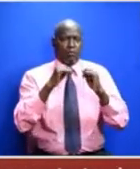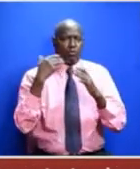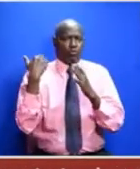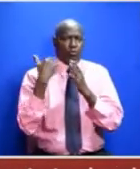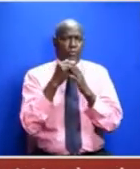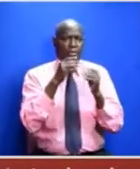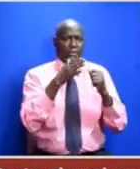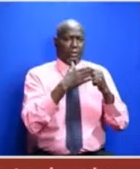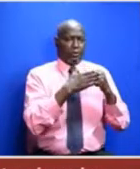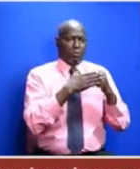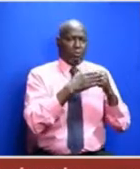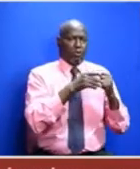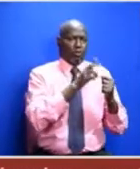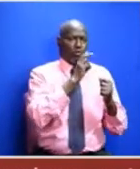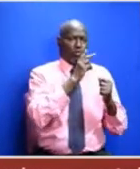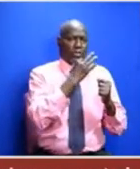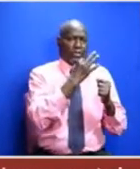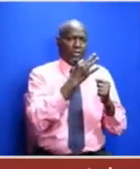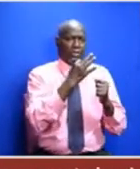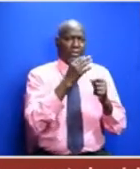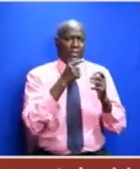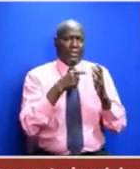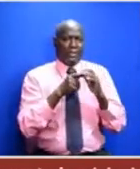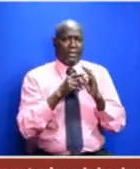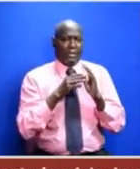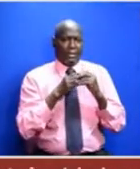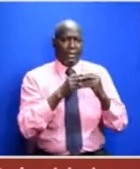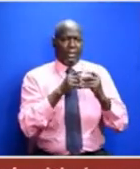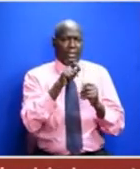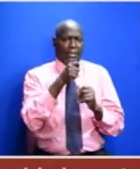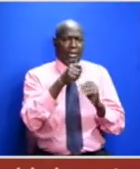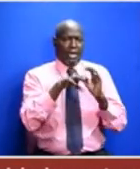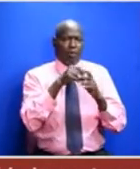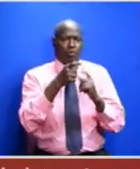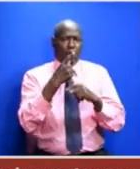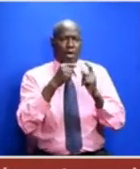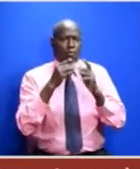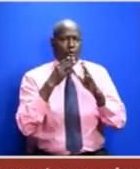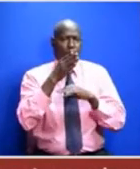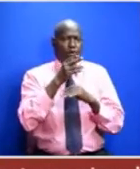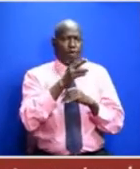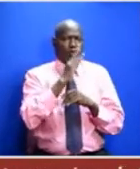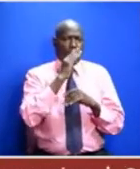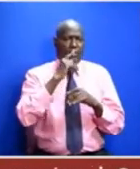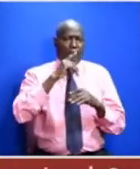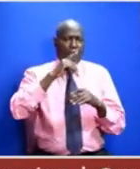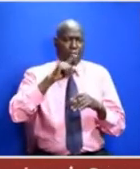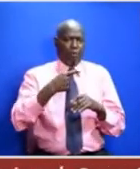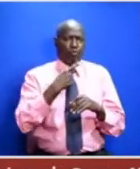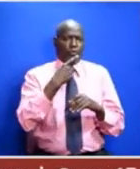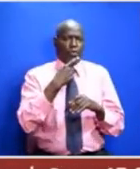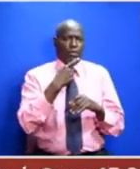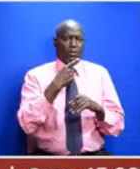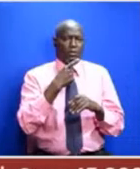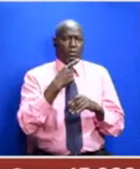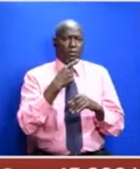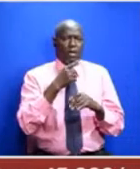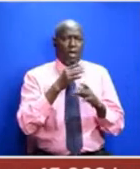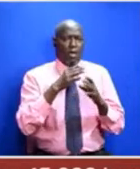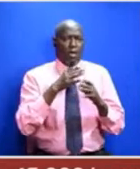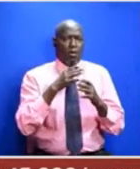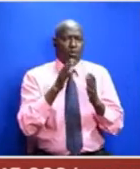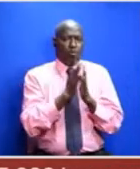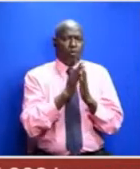September 2023, leading to key outcomes in digital learning for over 40,000 learners across 1,000